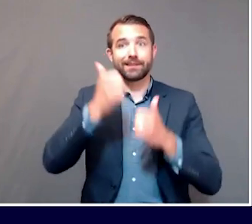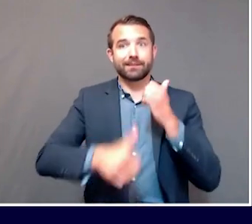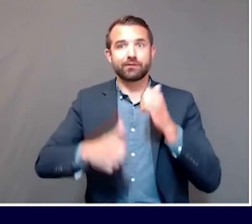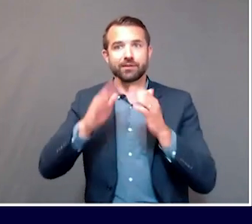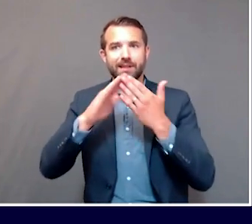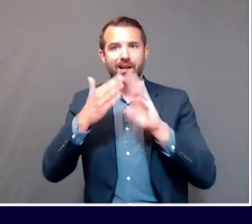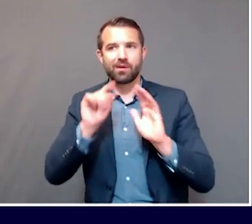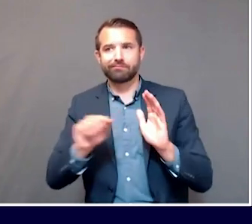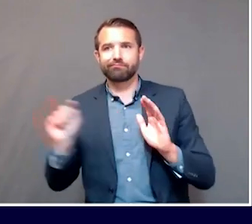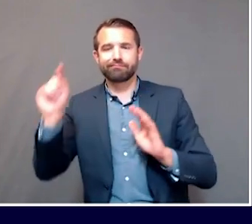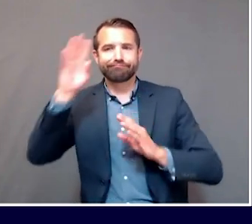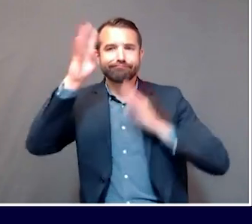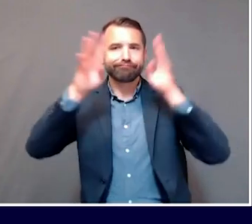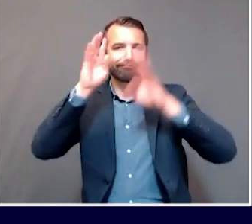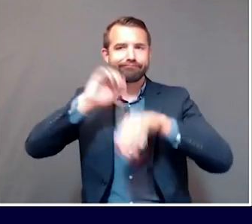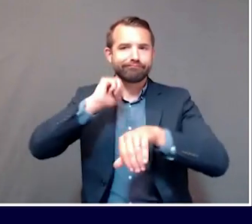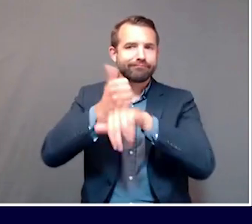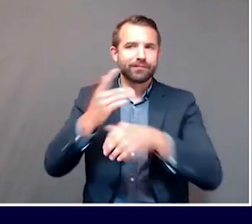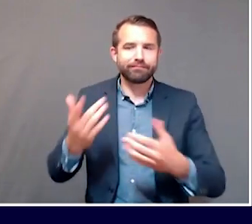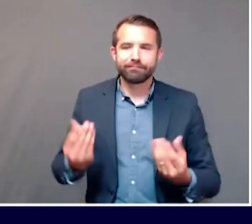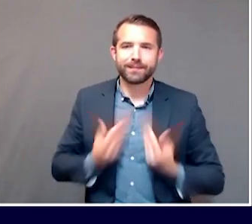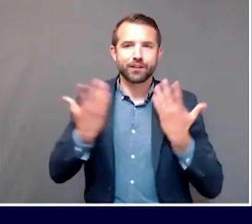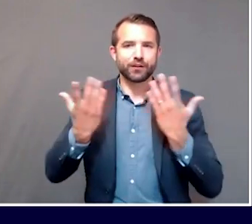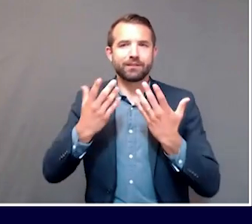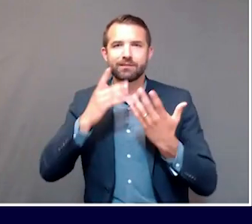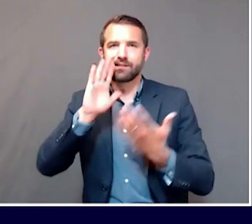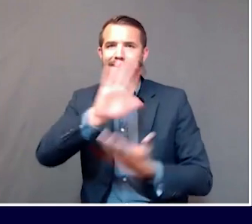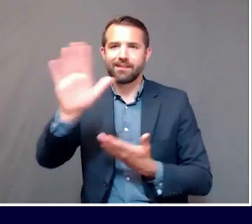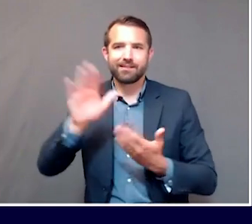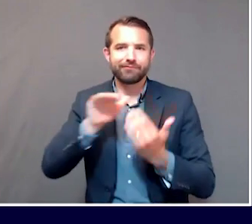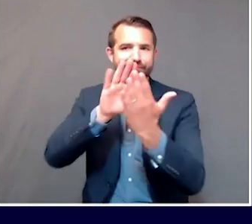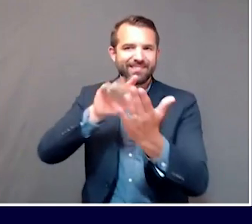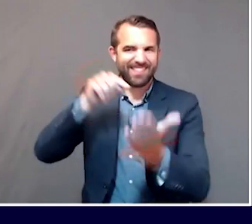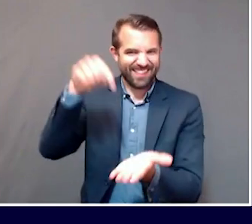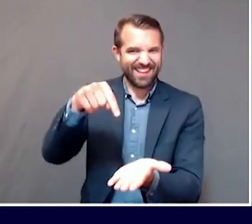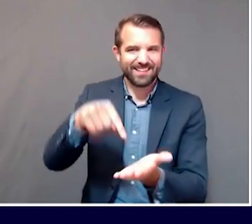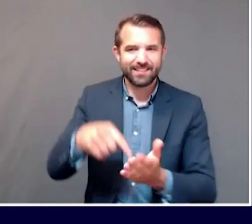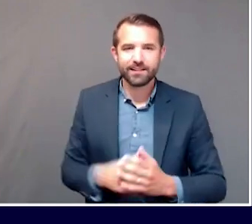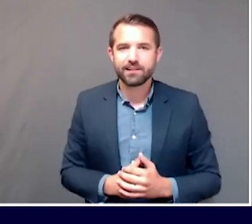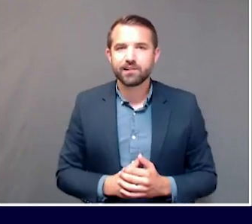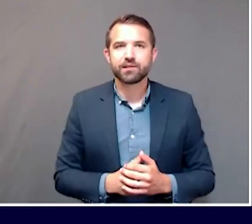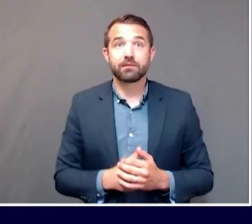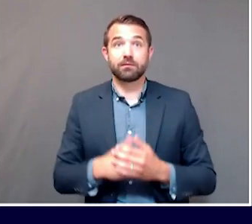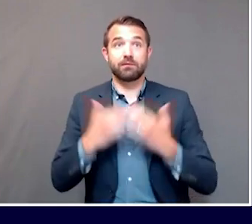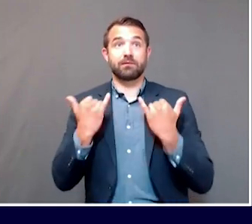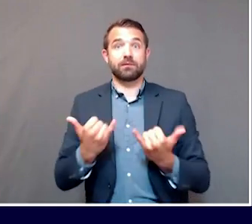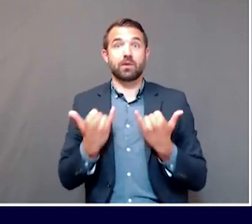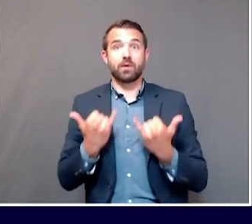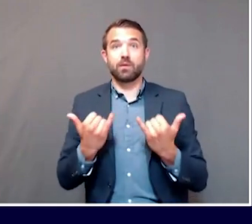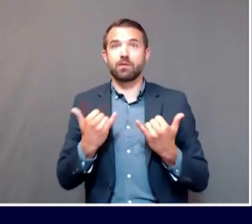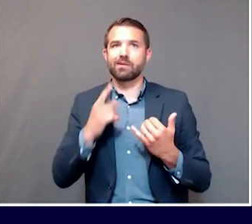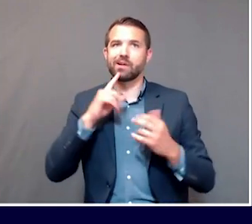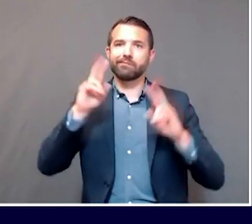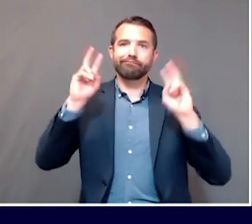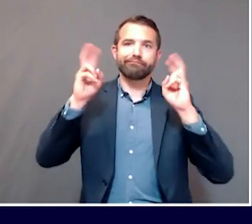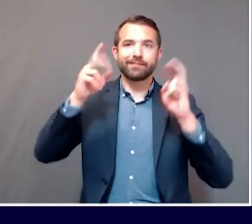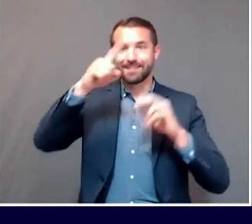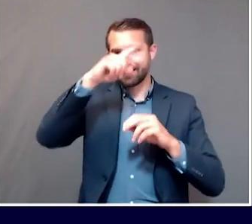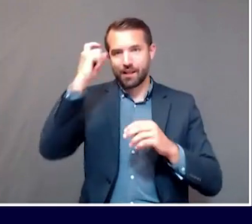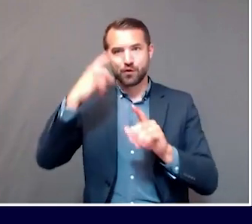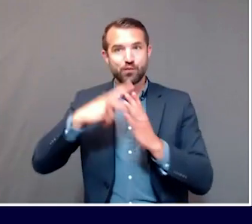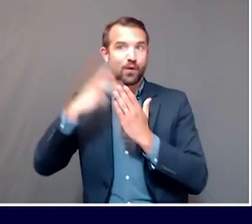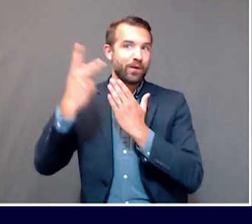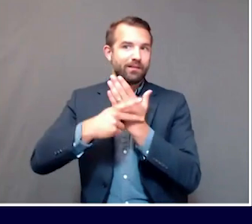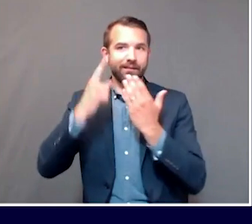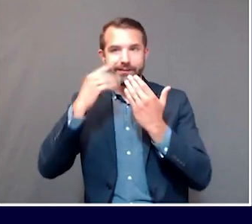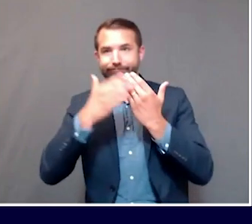this lasts far into the fall. This is really primarily a summer project, but we see COVID-19 having longer run benefits